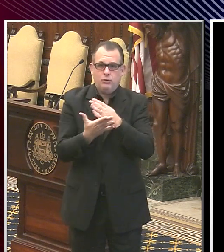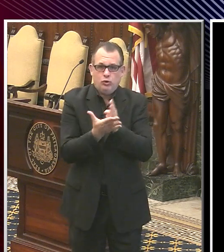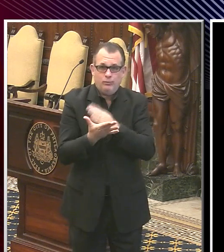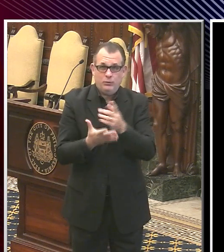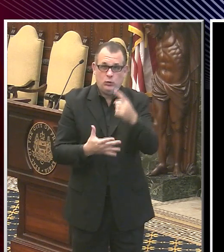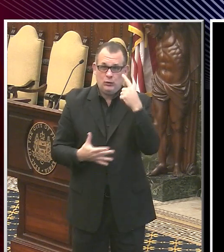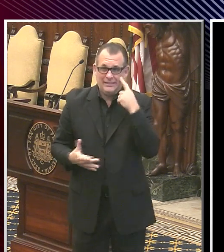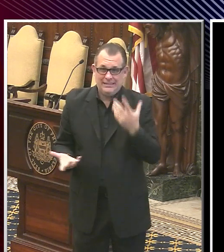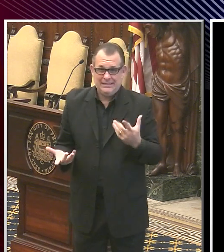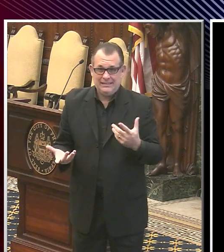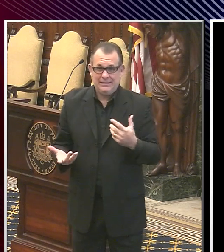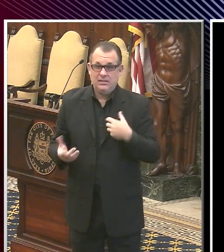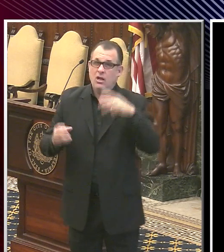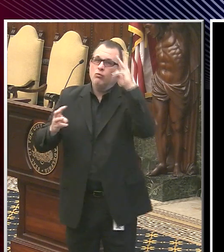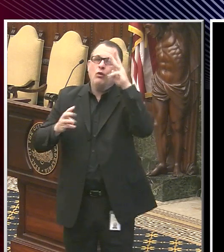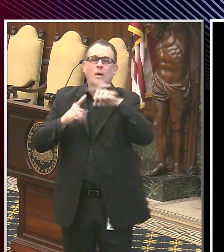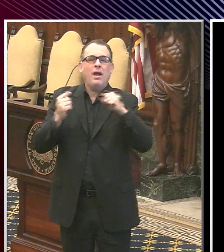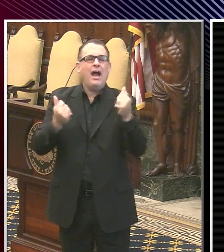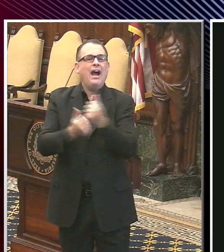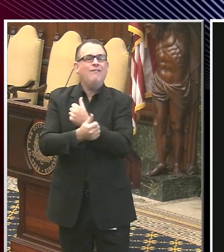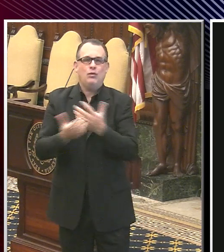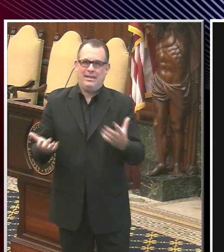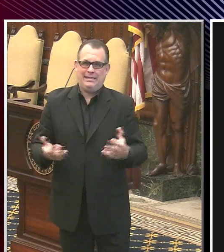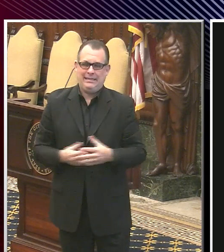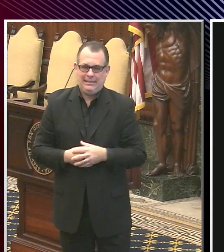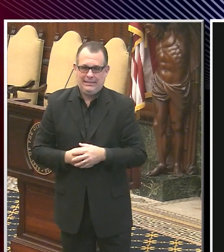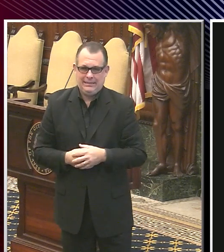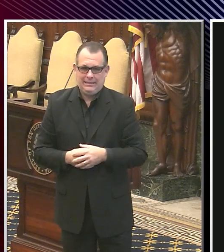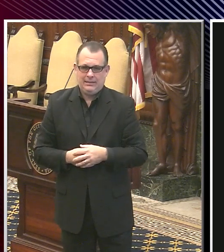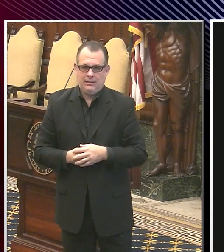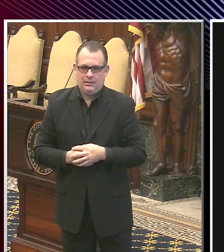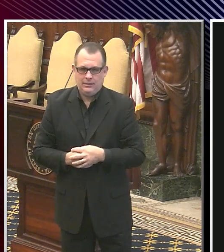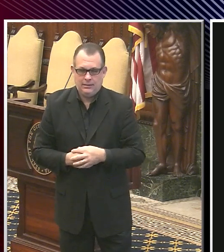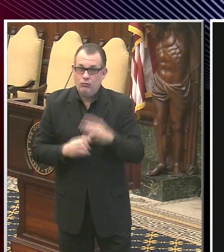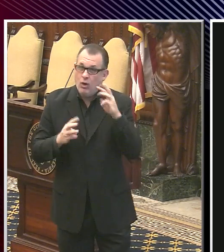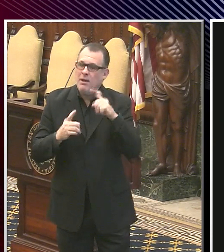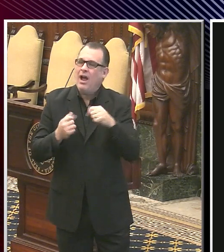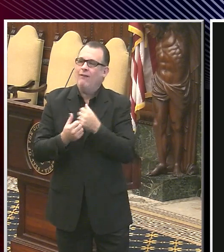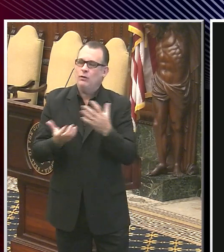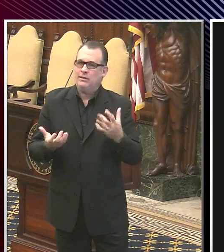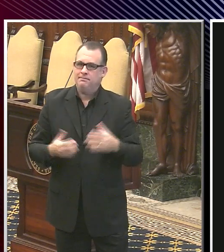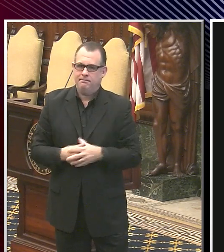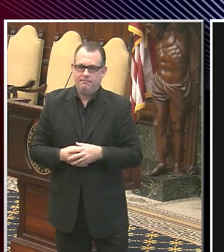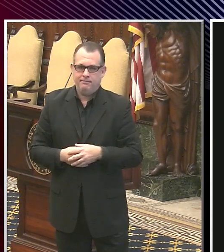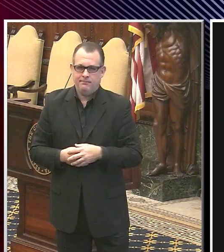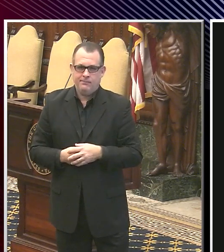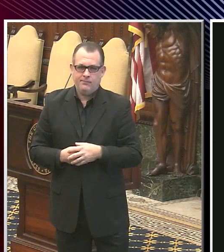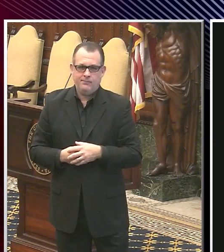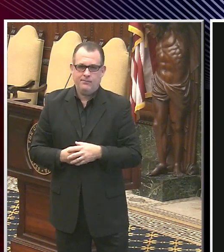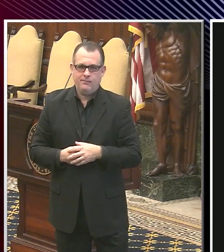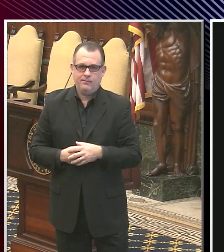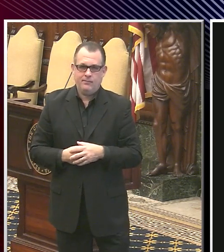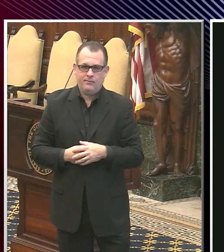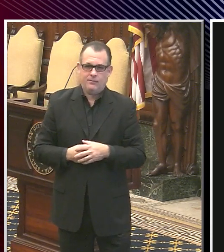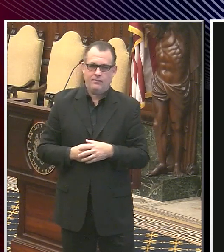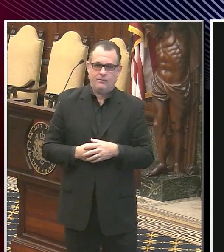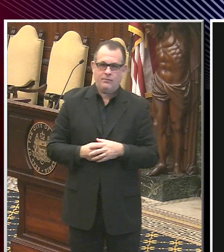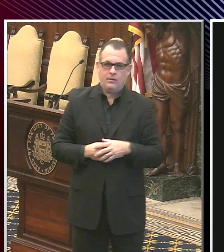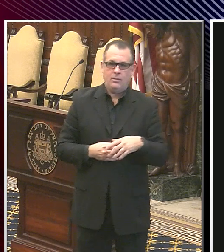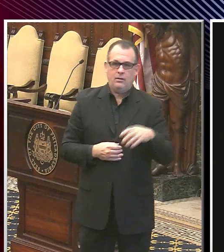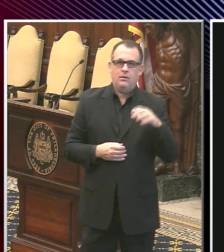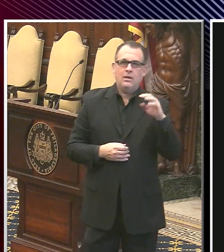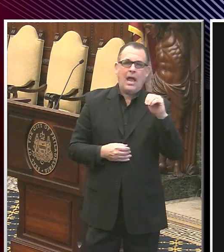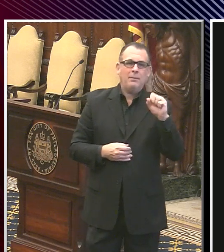every day about everything. All right. Thank you, Mike. Let's go to Dan Gallo of MSNBC.